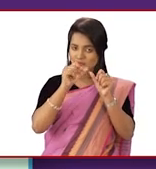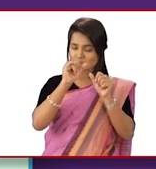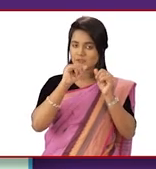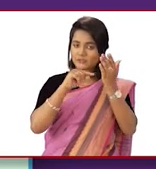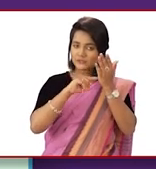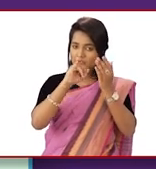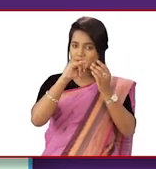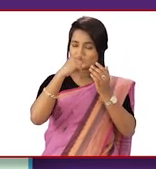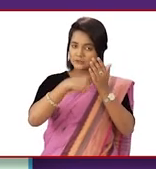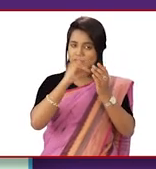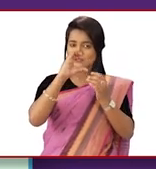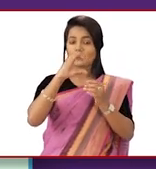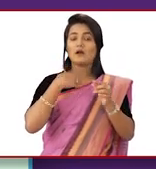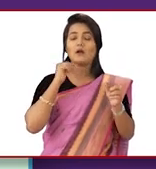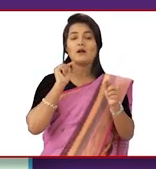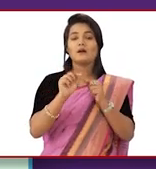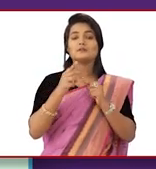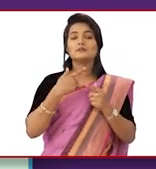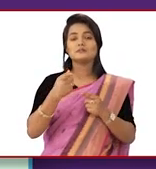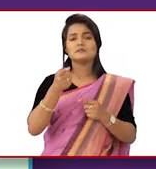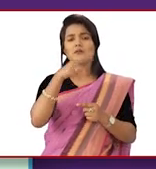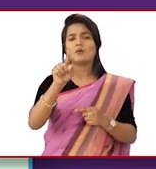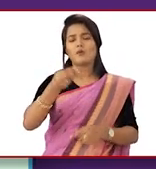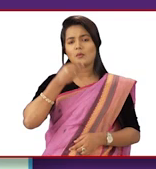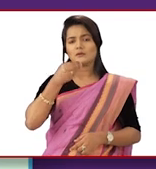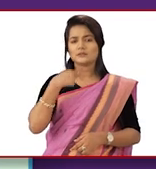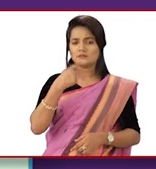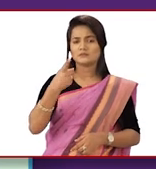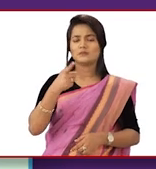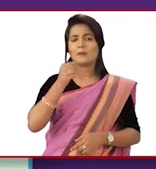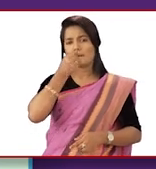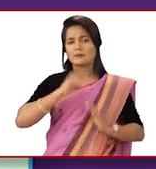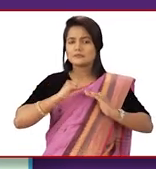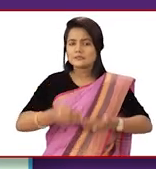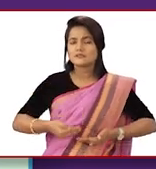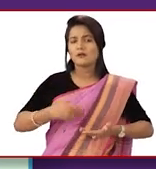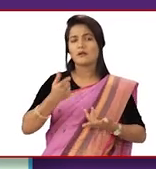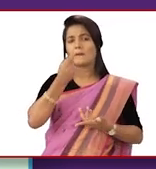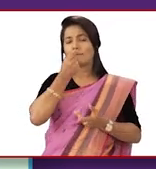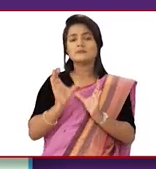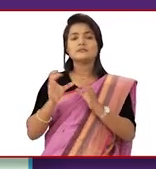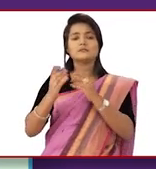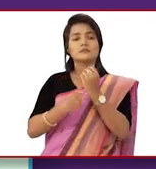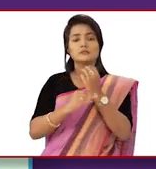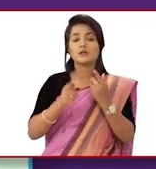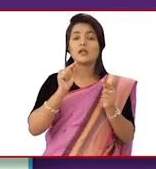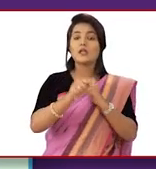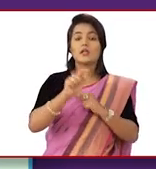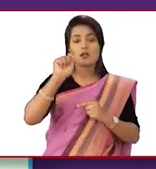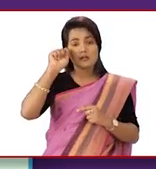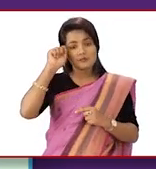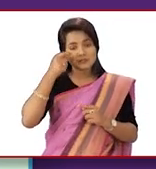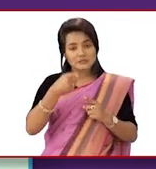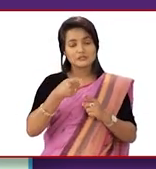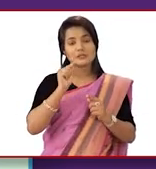seen care from husbands and their family members for the wives in